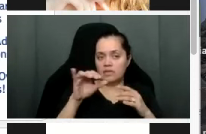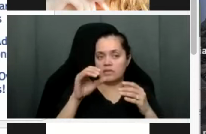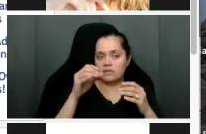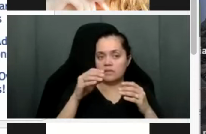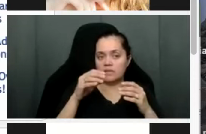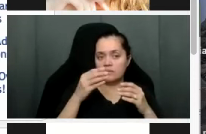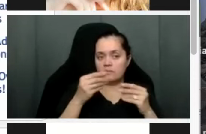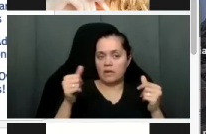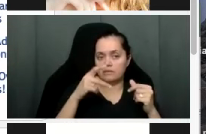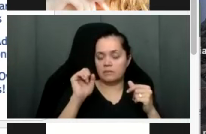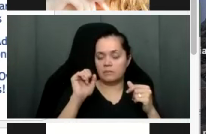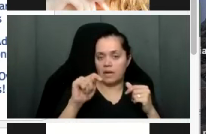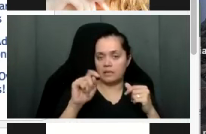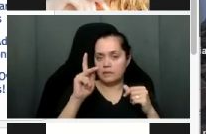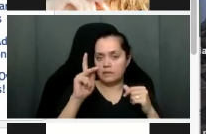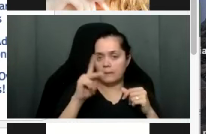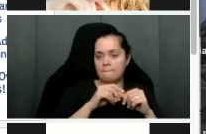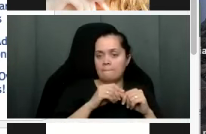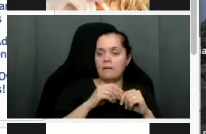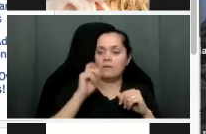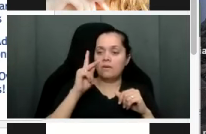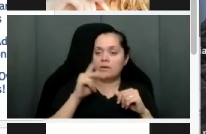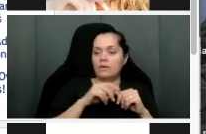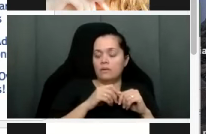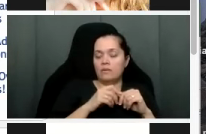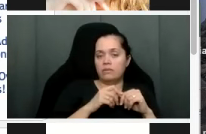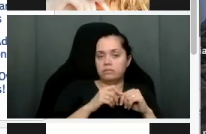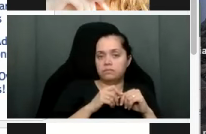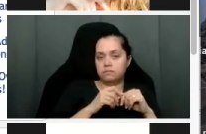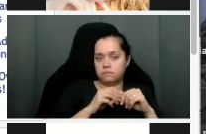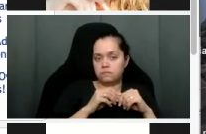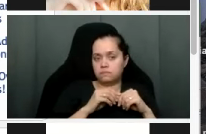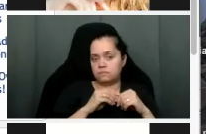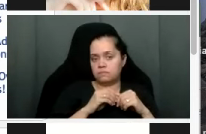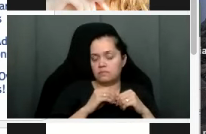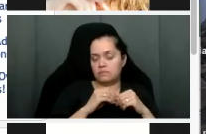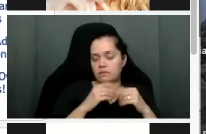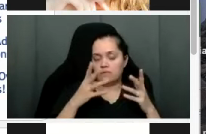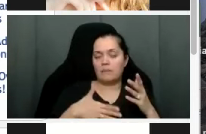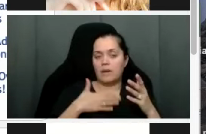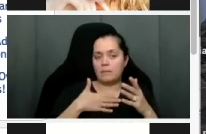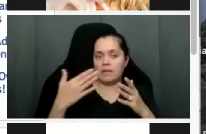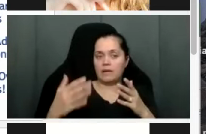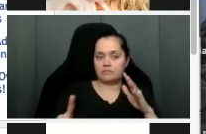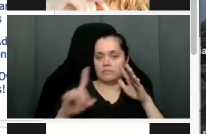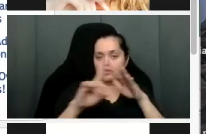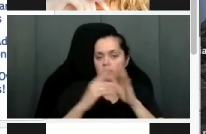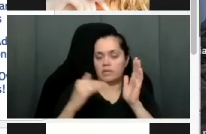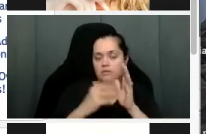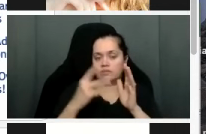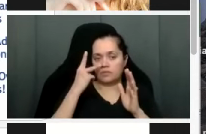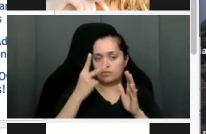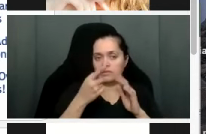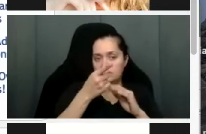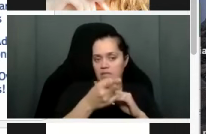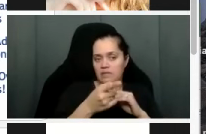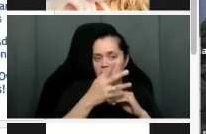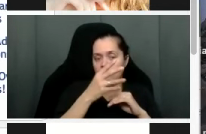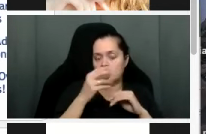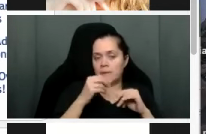pot. Okay, so I'm glad that site came back up so that we could see that.